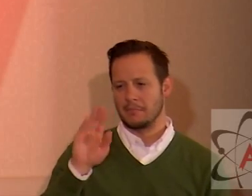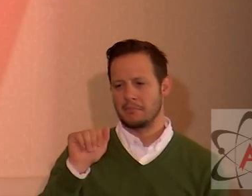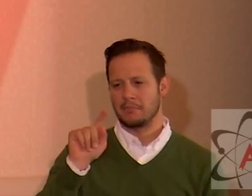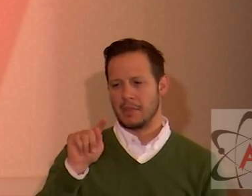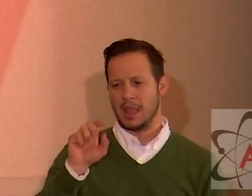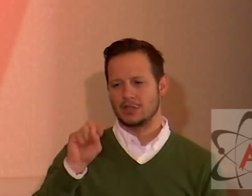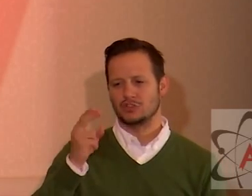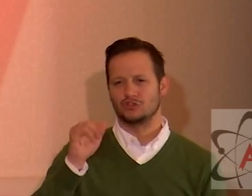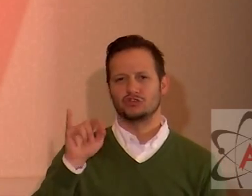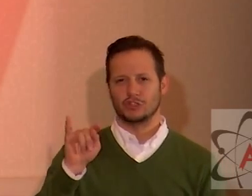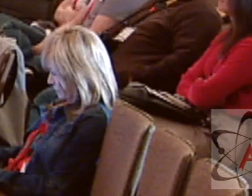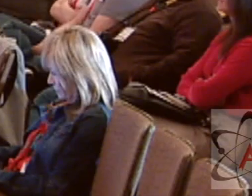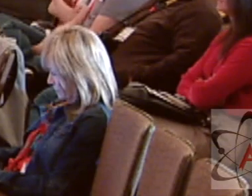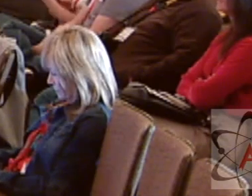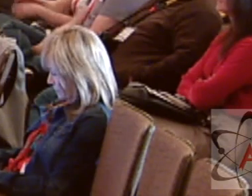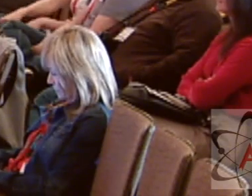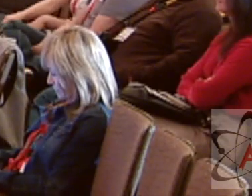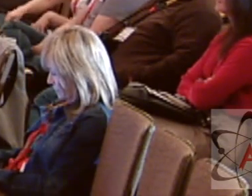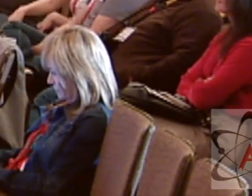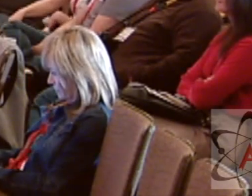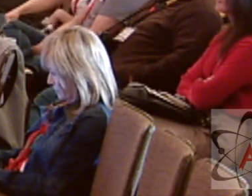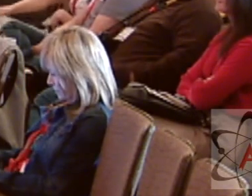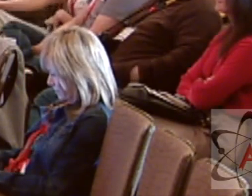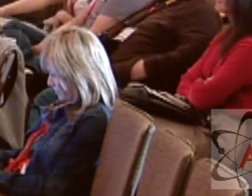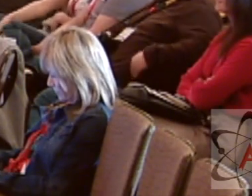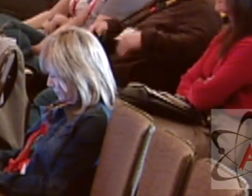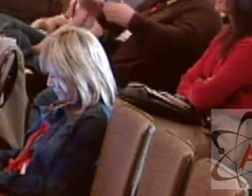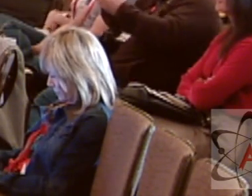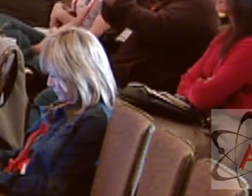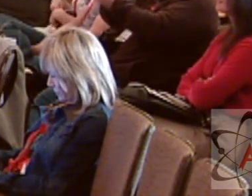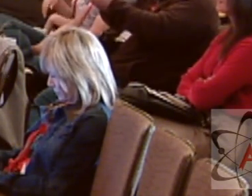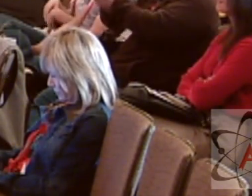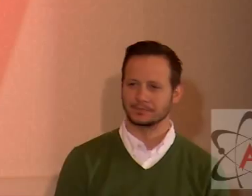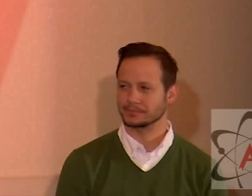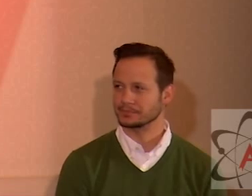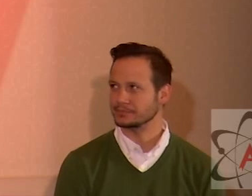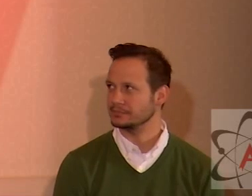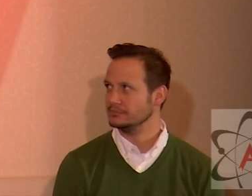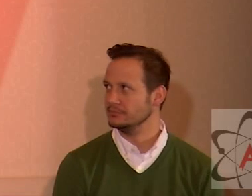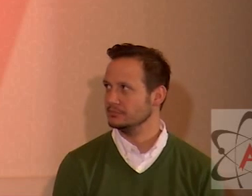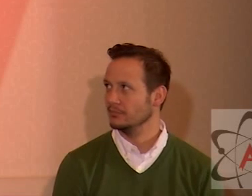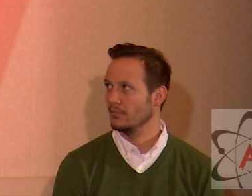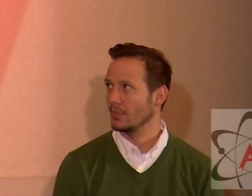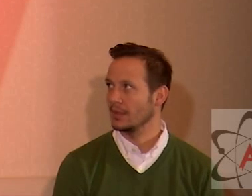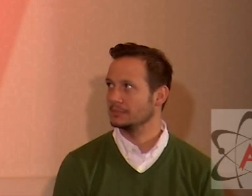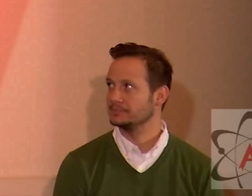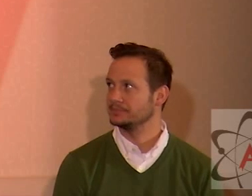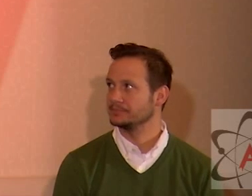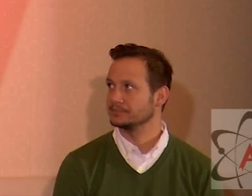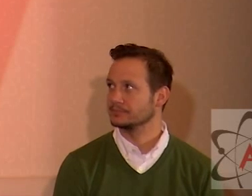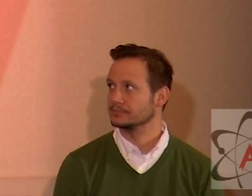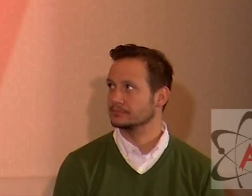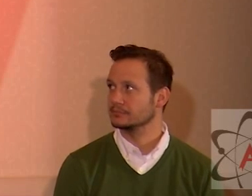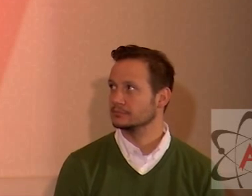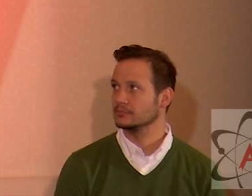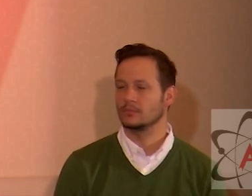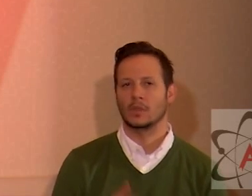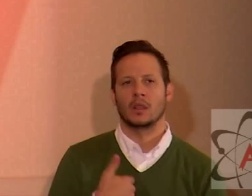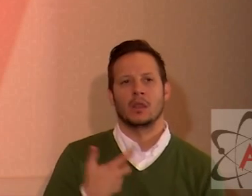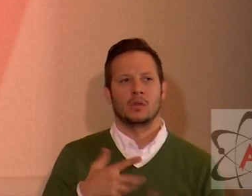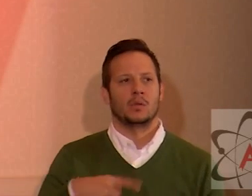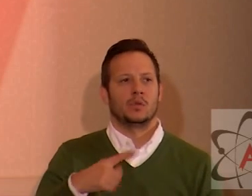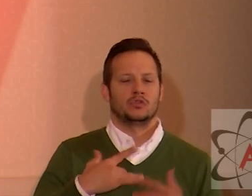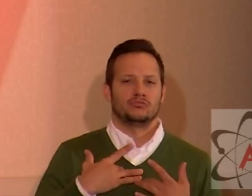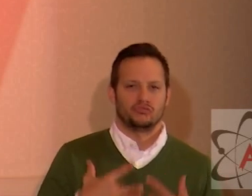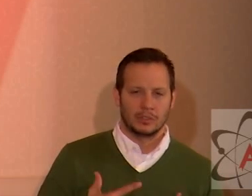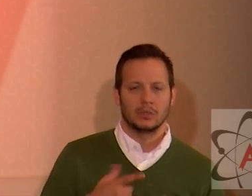crazy. So, a couple of things happening. Now, I don't want to depress you because there are a